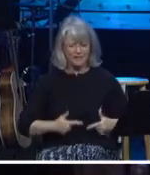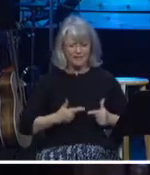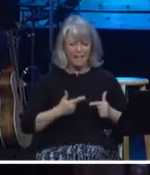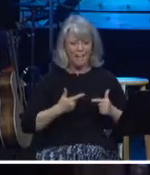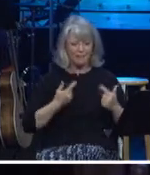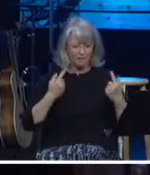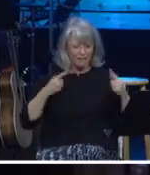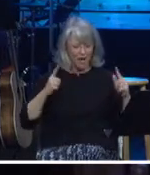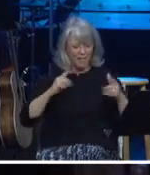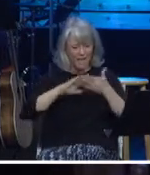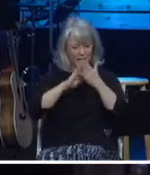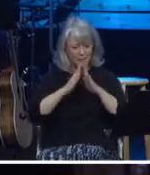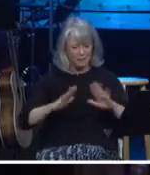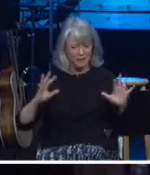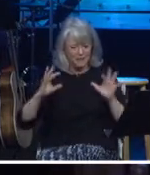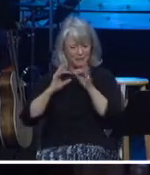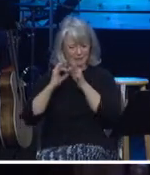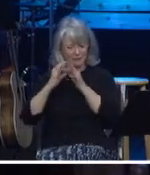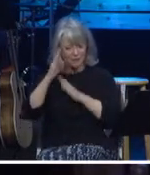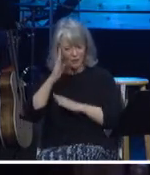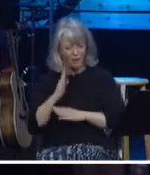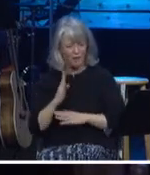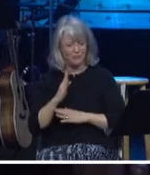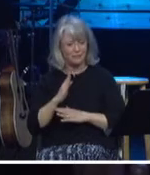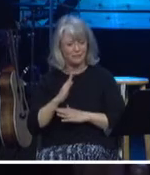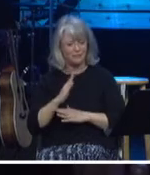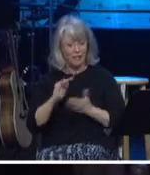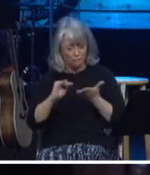You're searching for this forgiveness of sin.